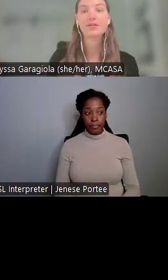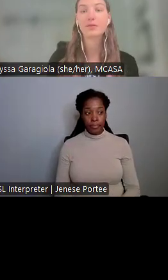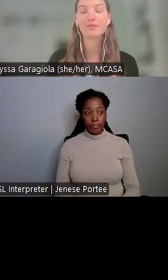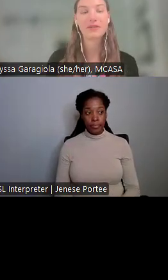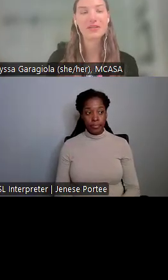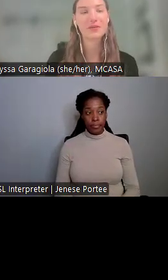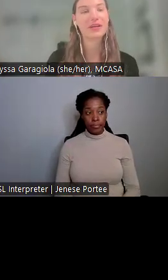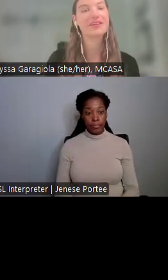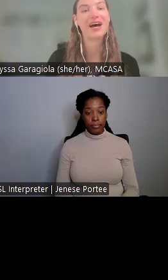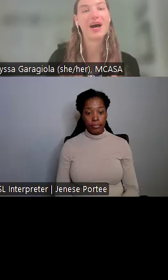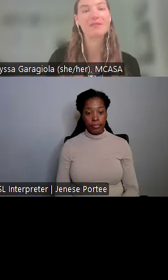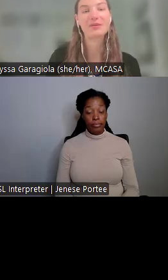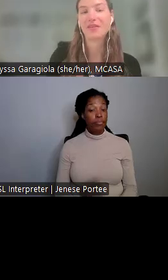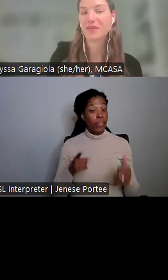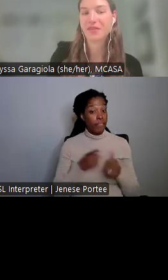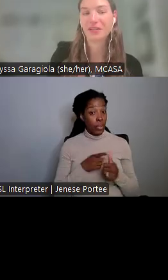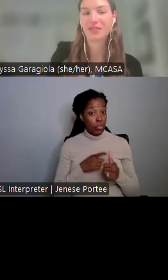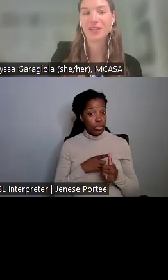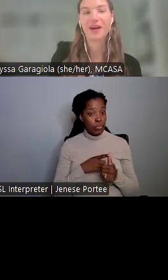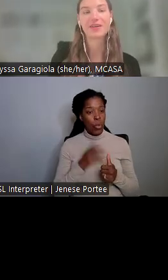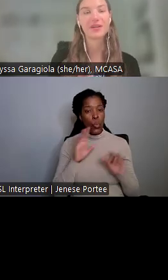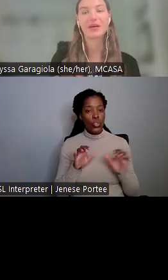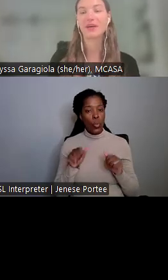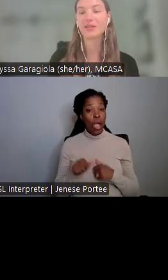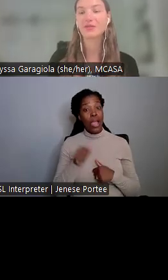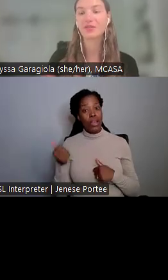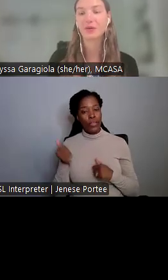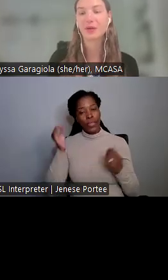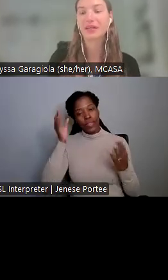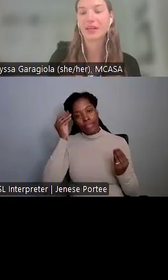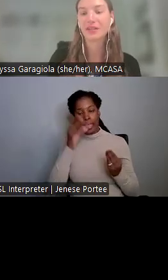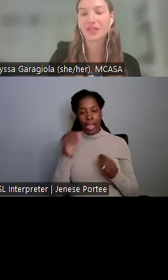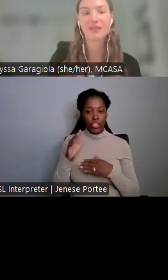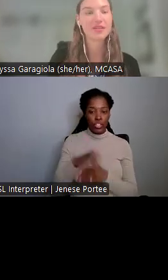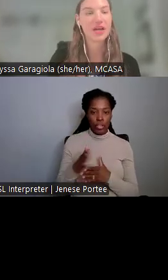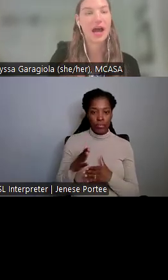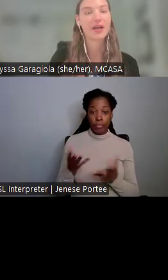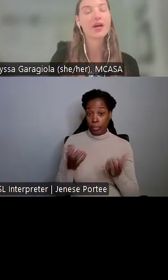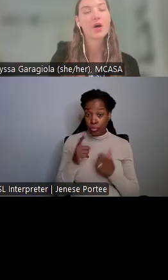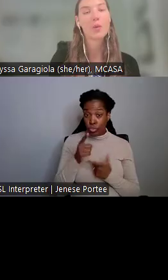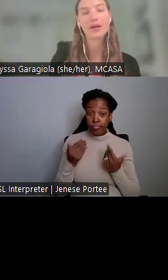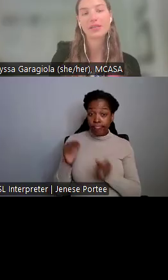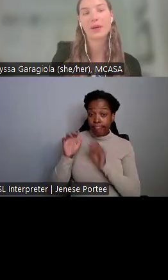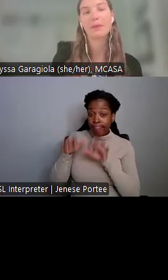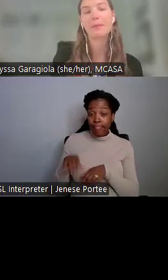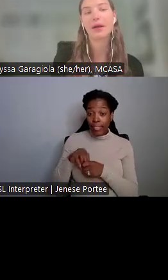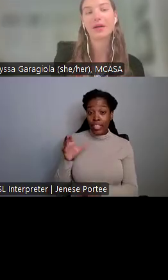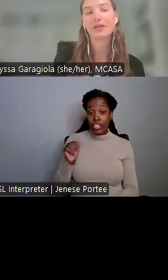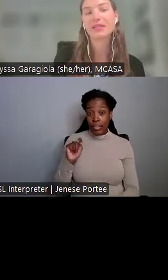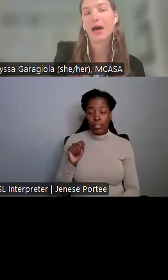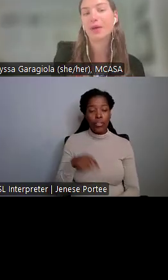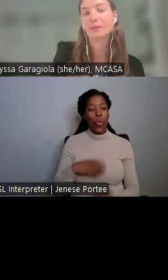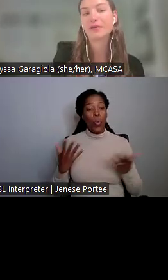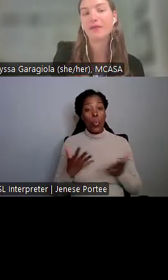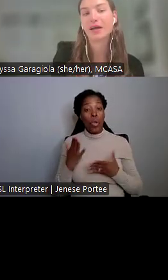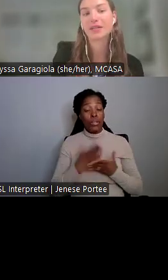All right, so first we're going to do another think and share. So I invite you to engage in the chat. What are some